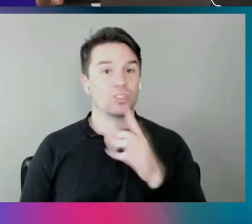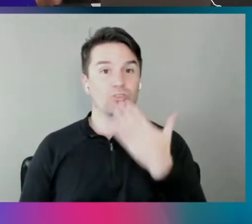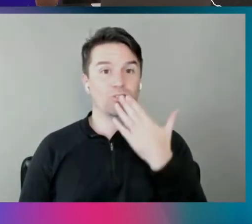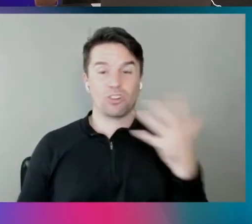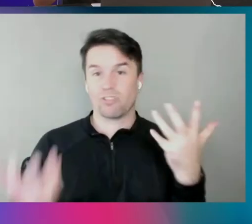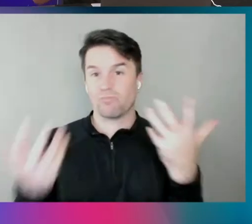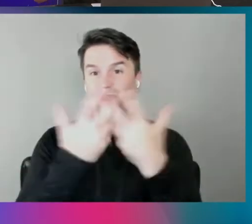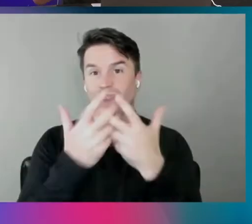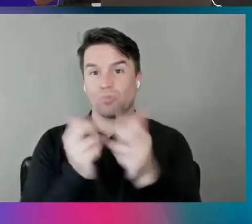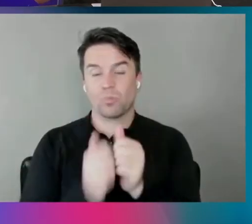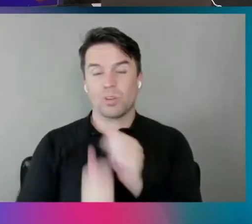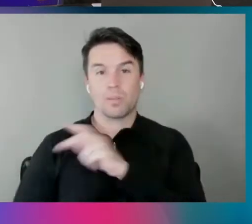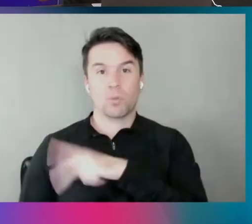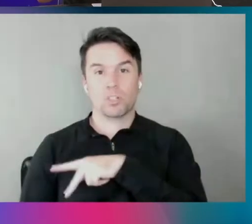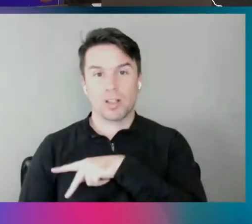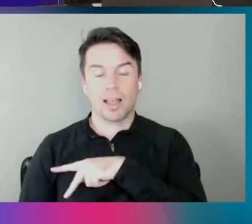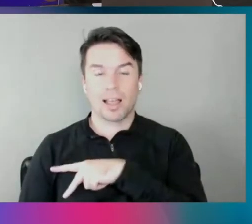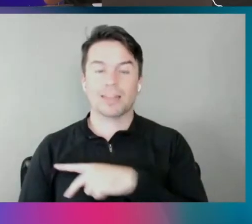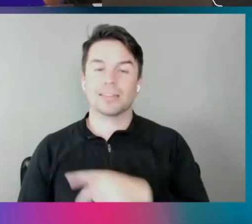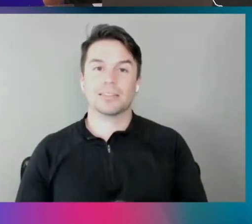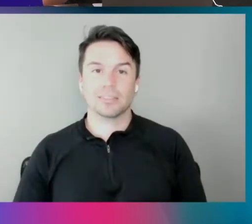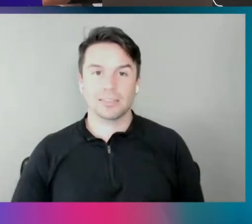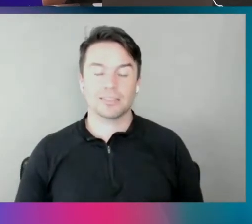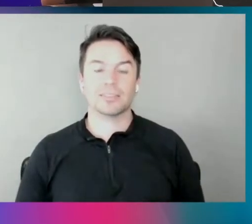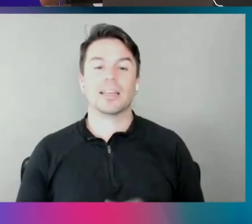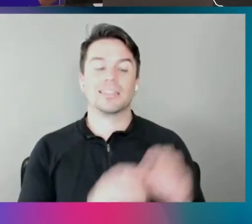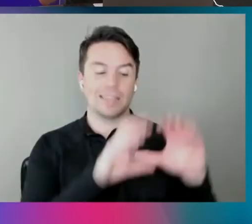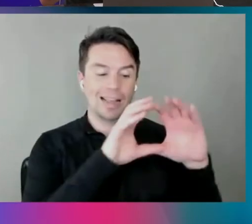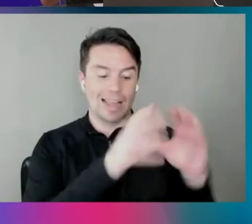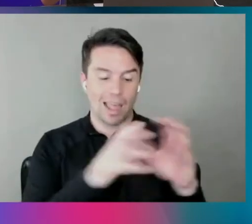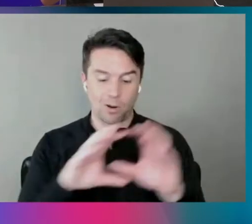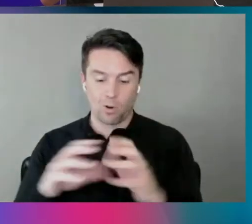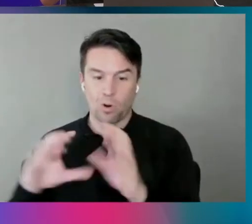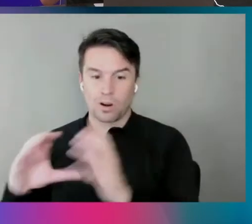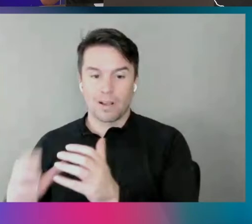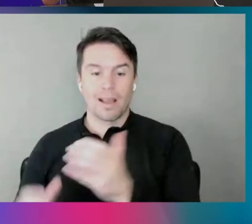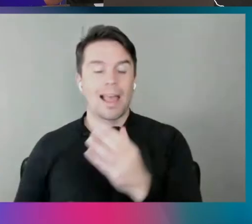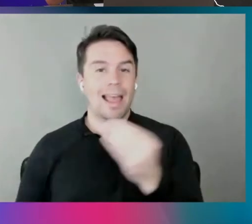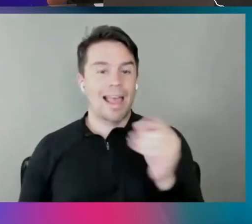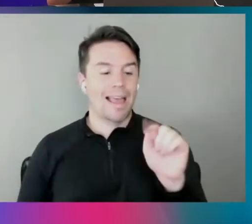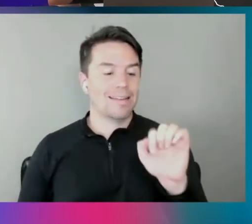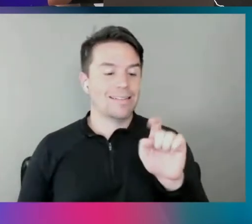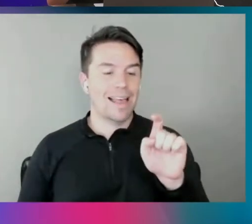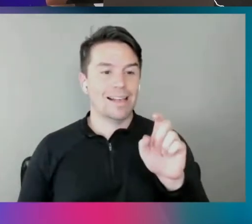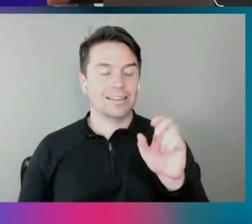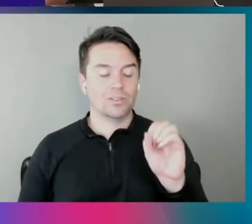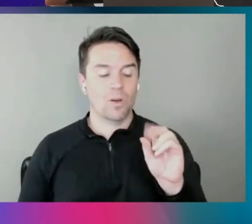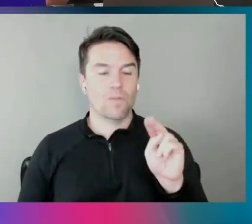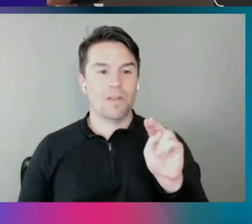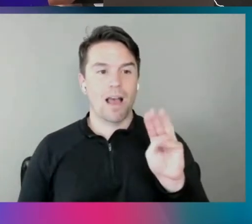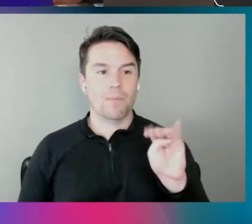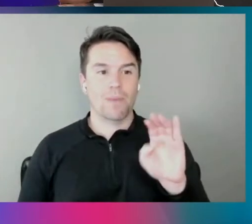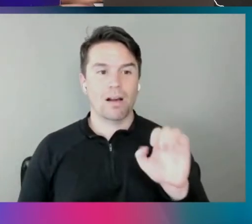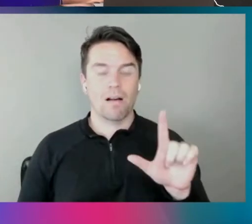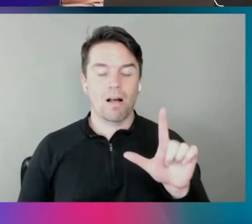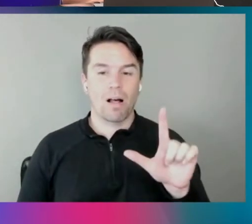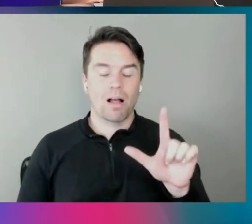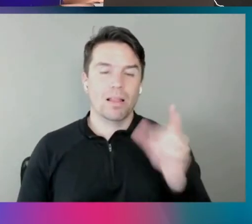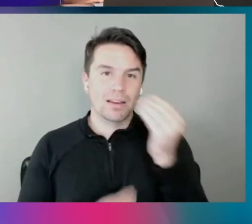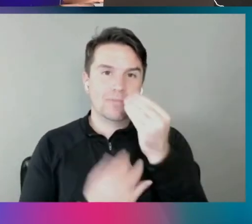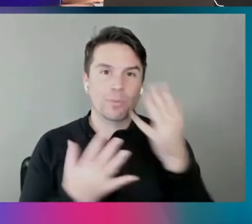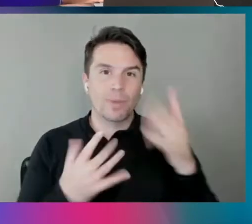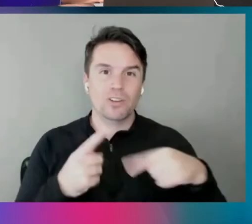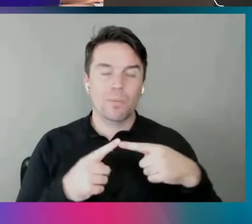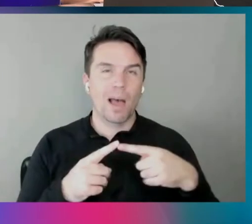a categorical and taxonomical information about 11 million titles. Oh,